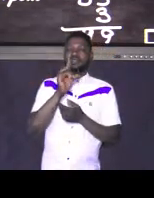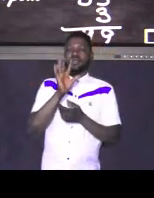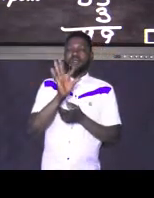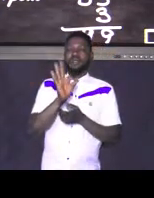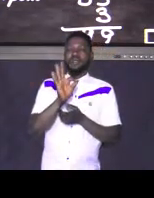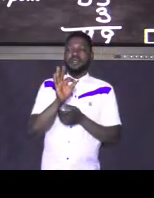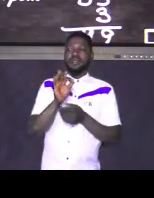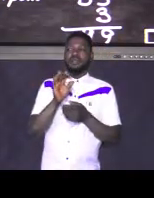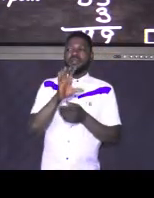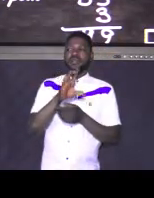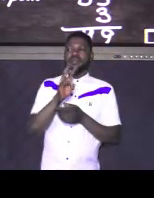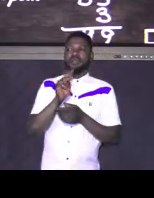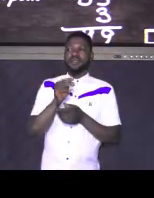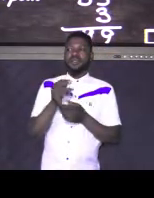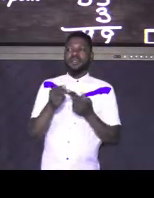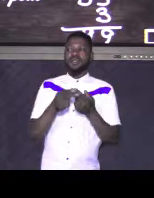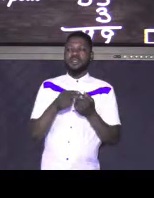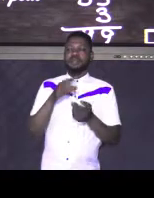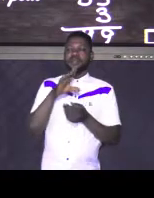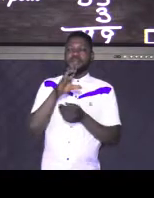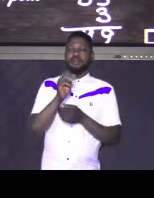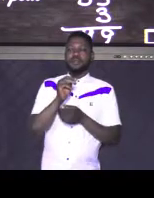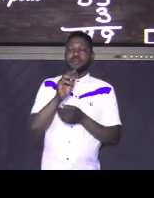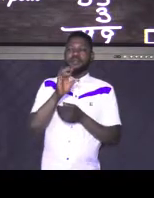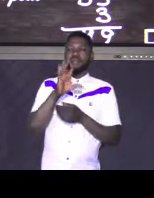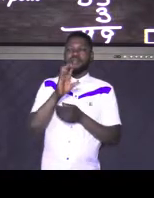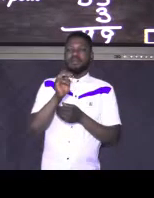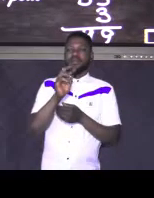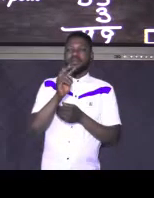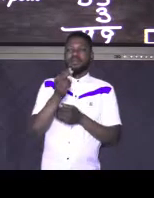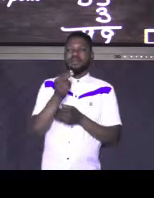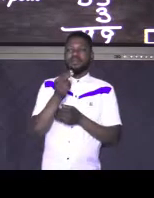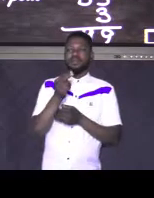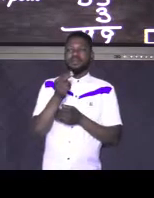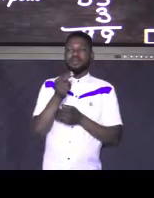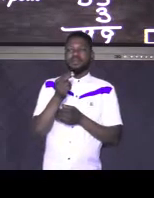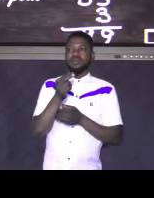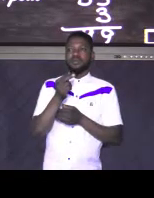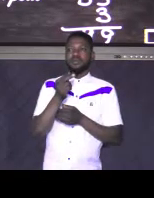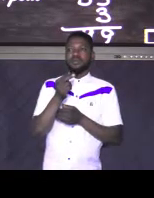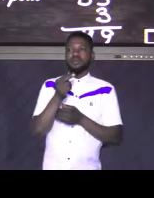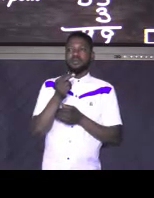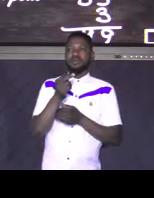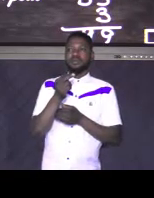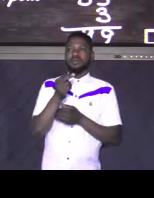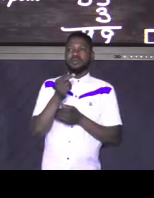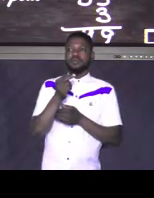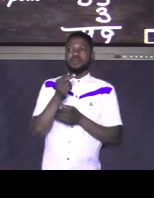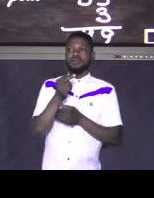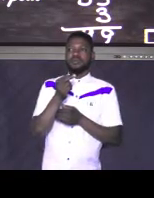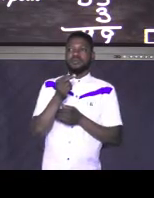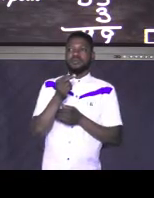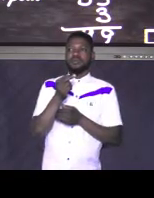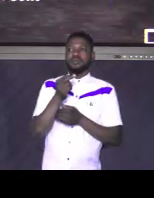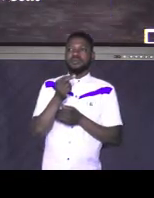3 is 9 centimeters times centimeters. We get centimeter squares. And so